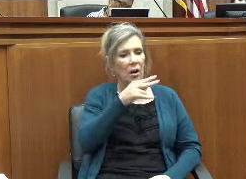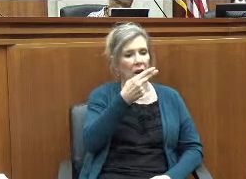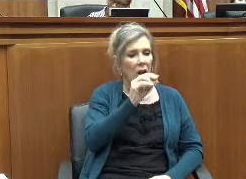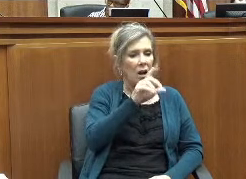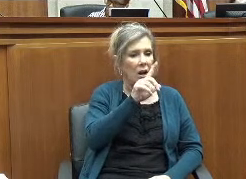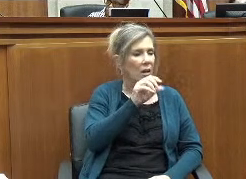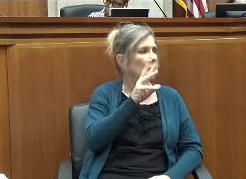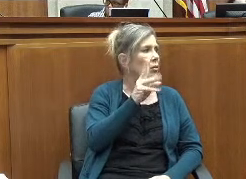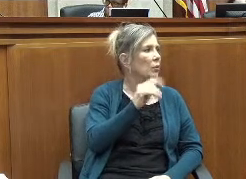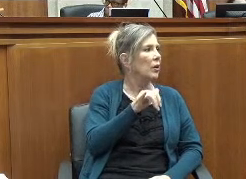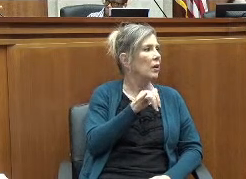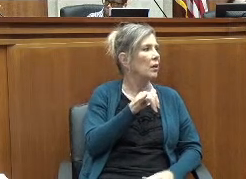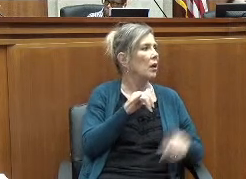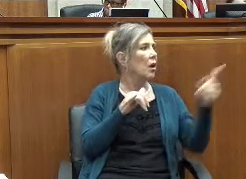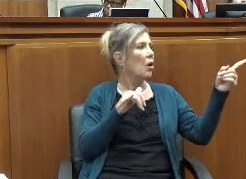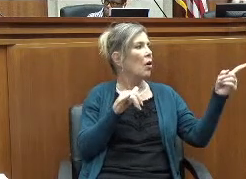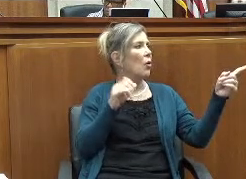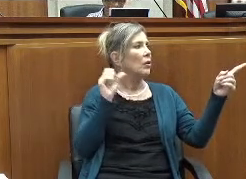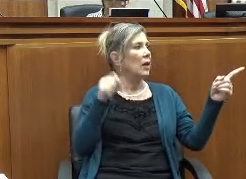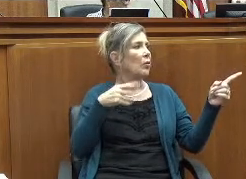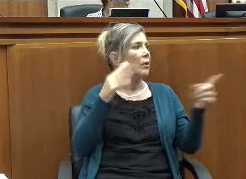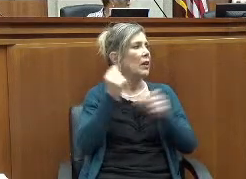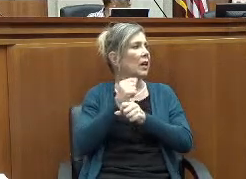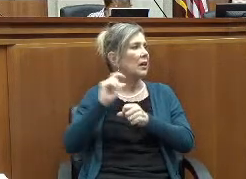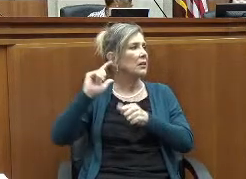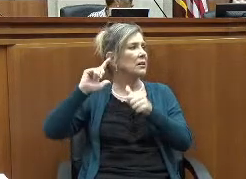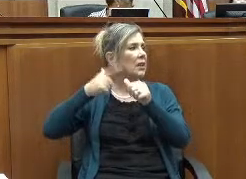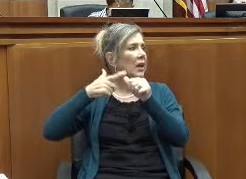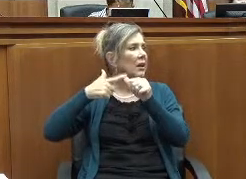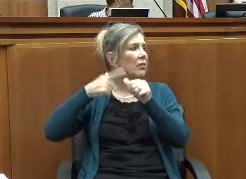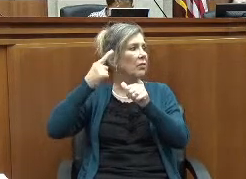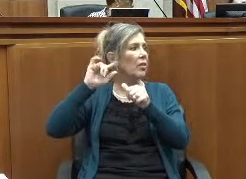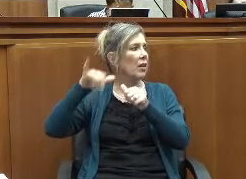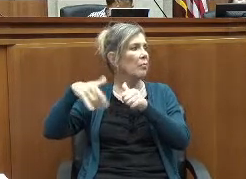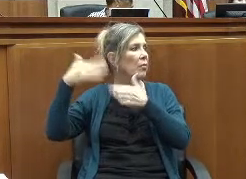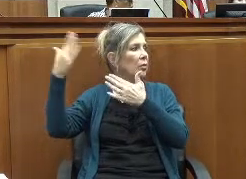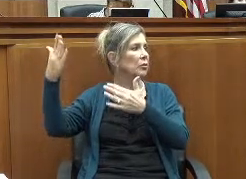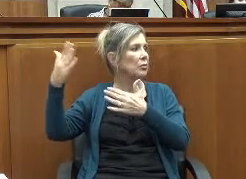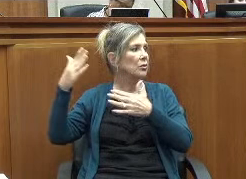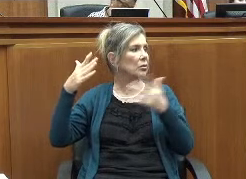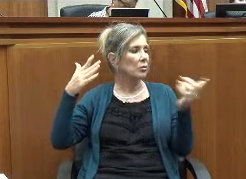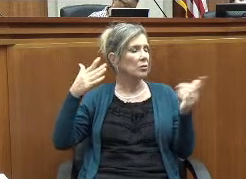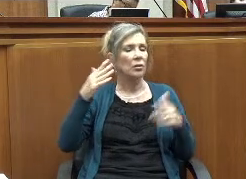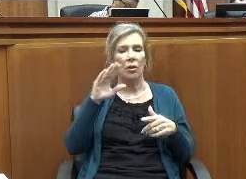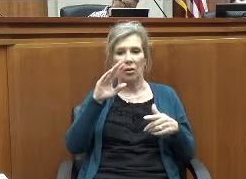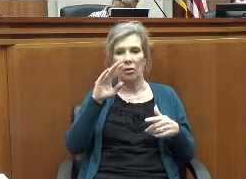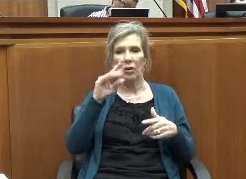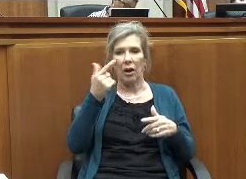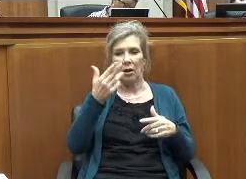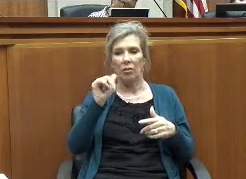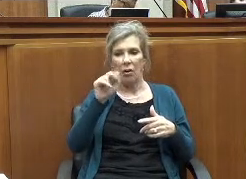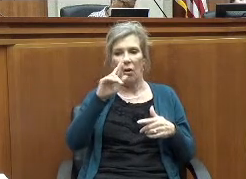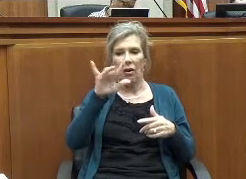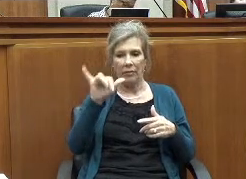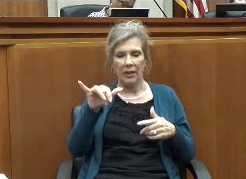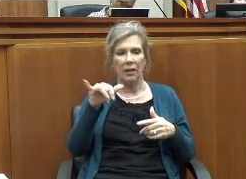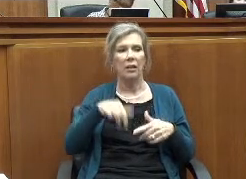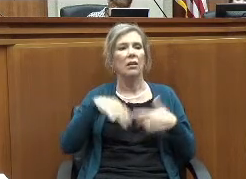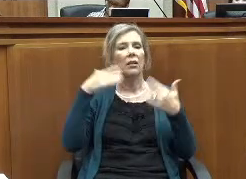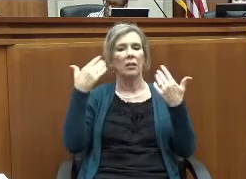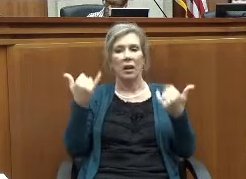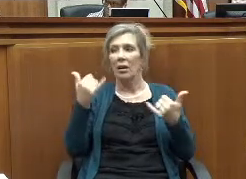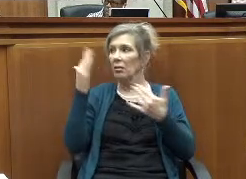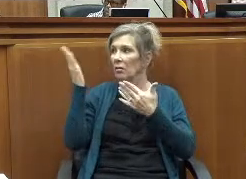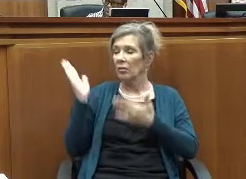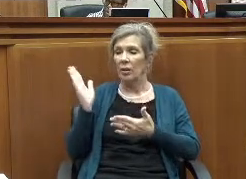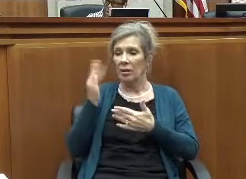this. Pardon? Can we get a second on that? Okay. All right, so got a second, Mr. Garvey? Go ahead, Ms. Holloway. Thank